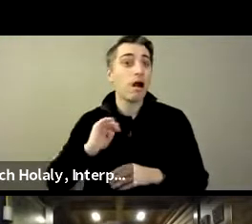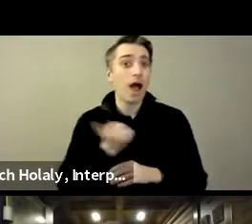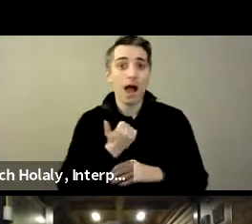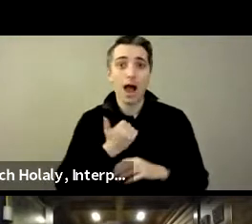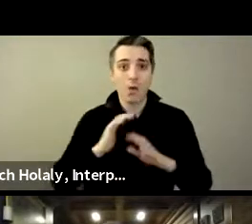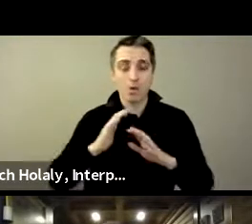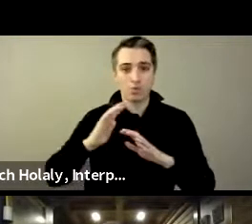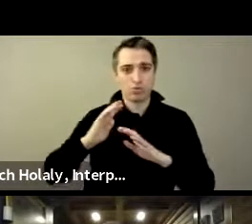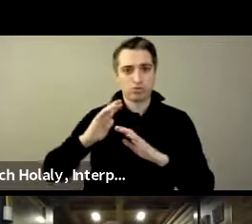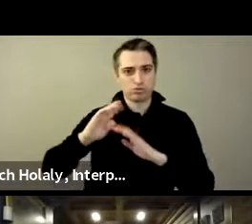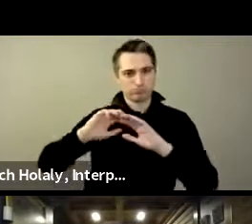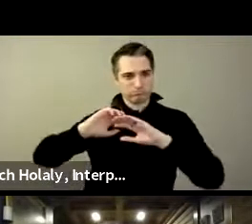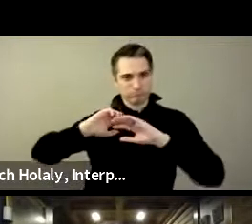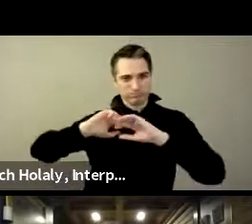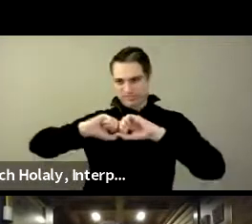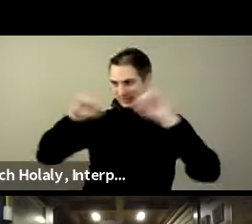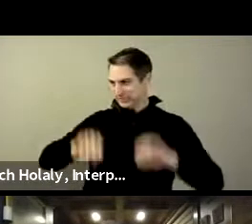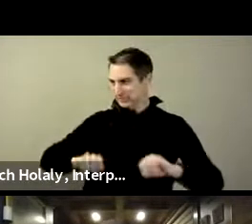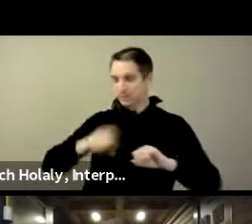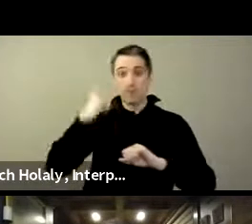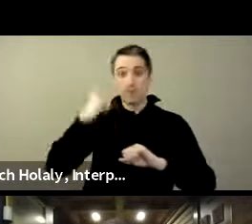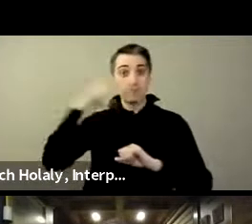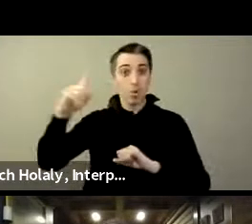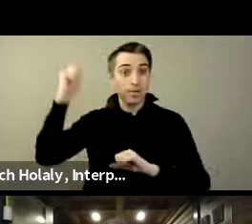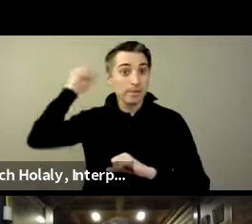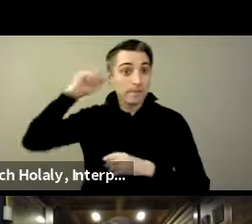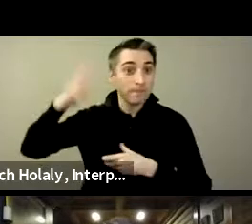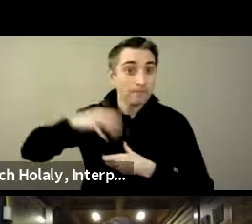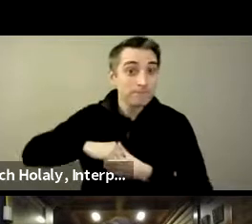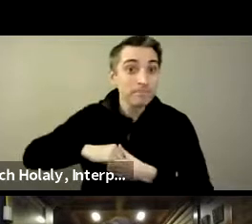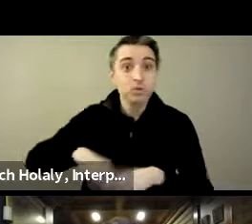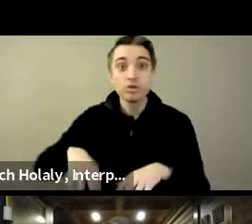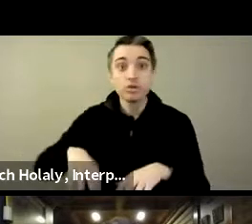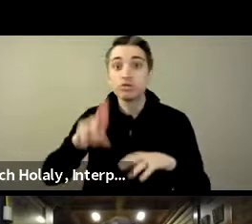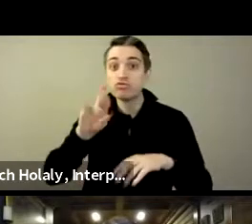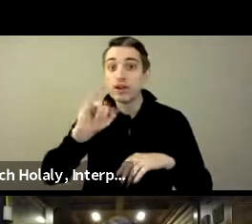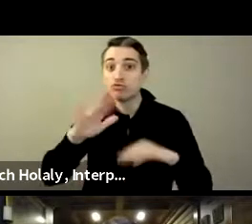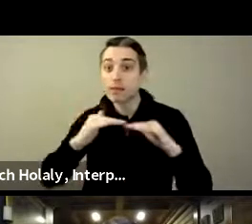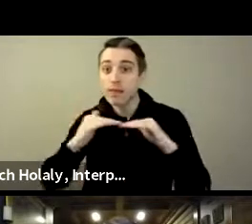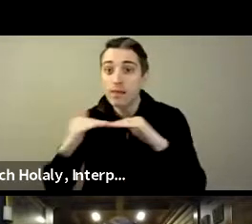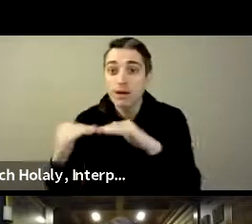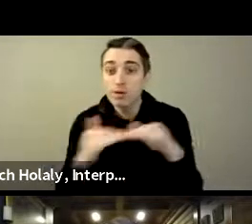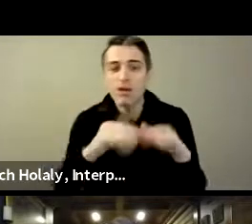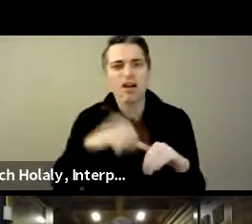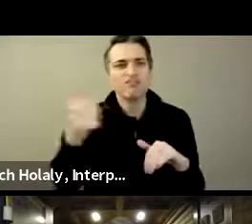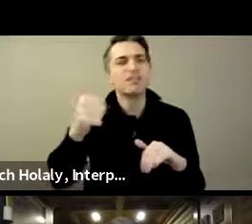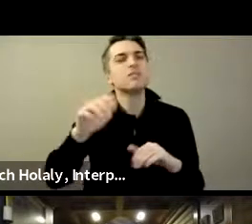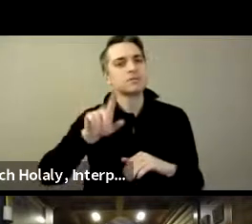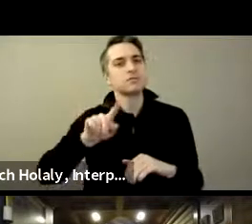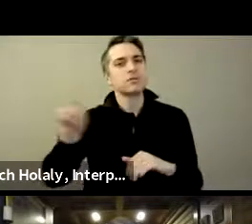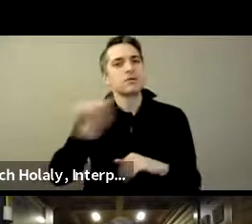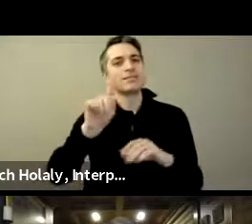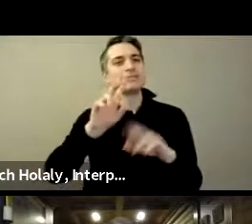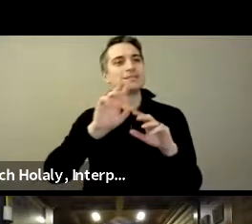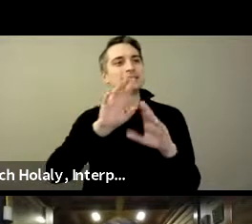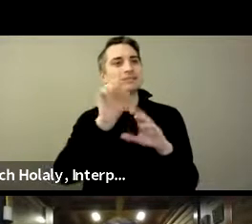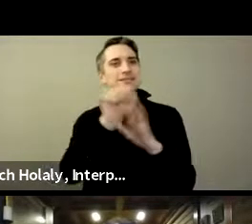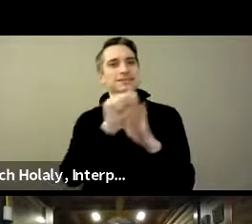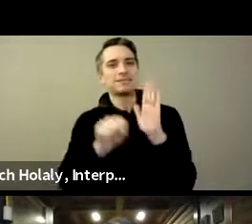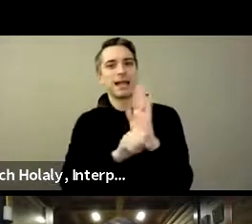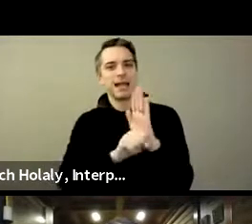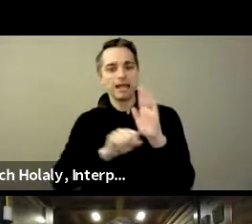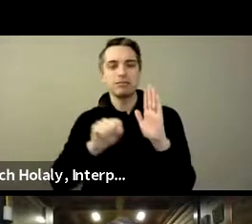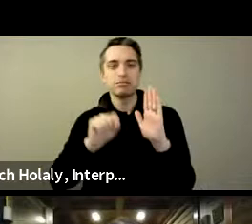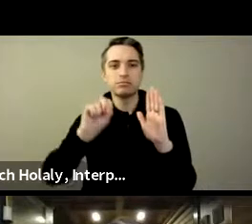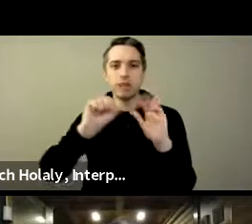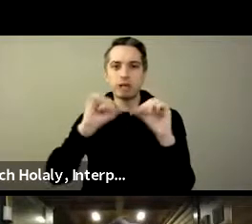on our internal racial equity and cultural competency initiative has been adapted by many state agencies as we continue to provide support.